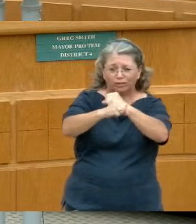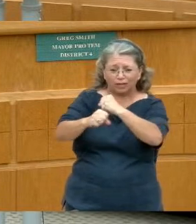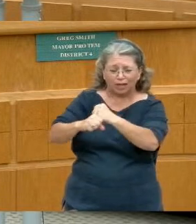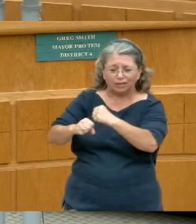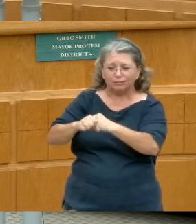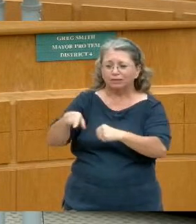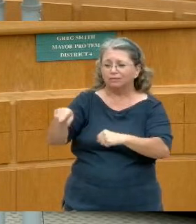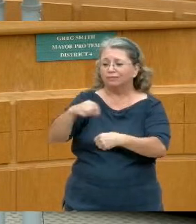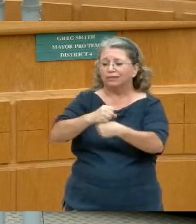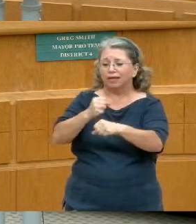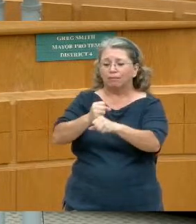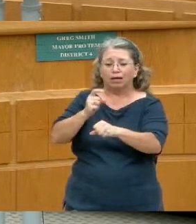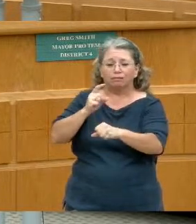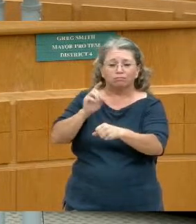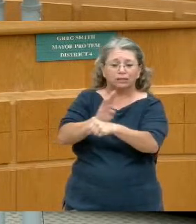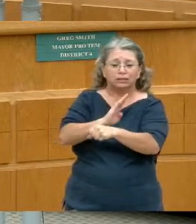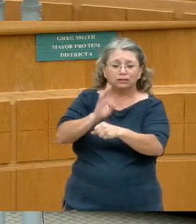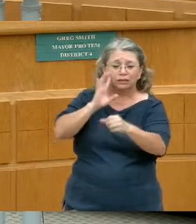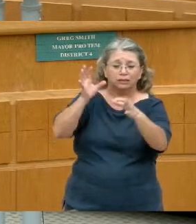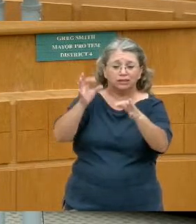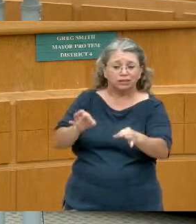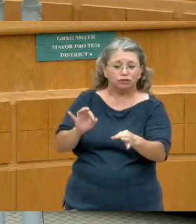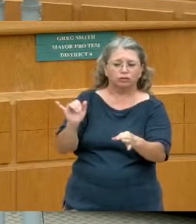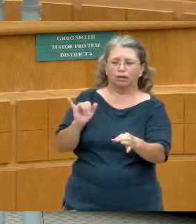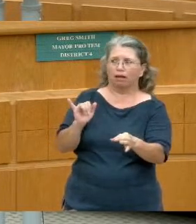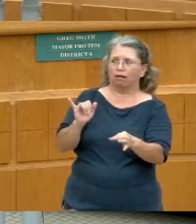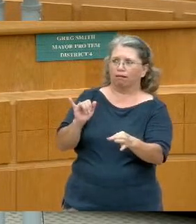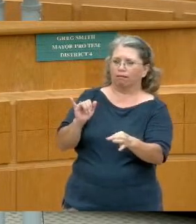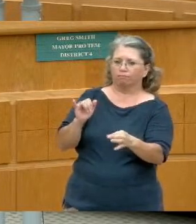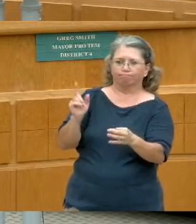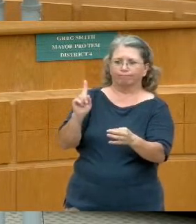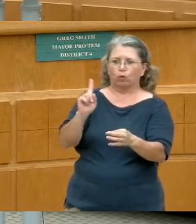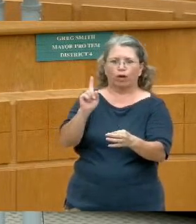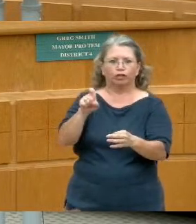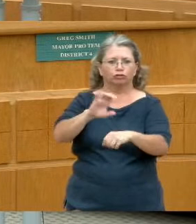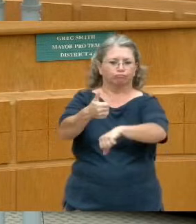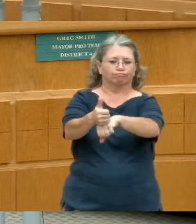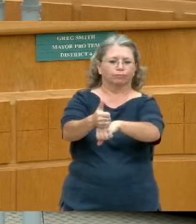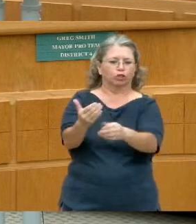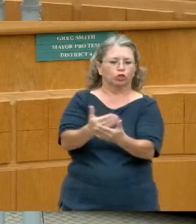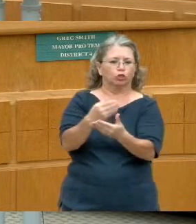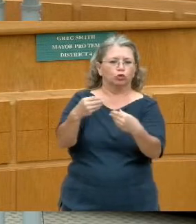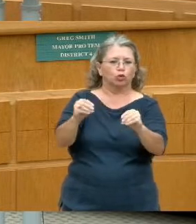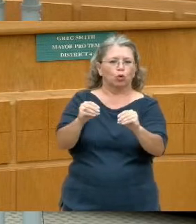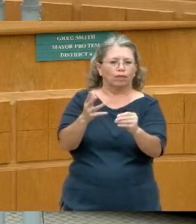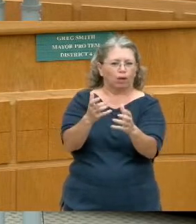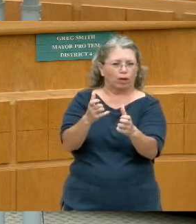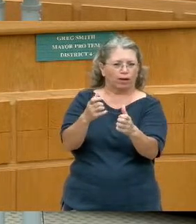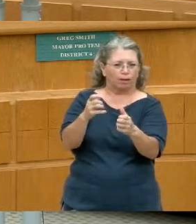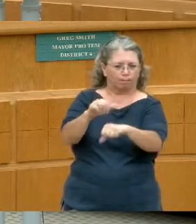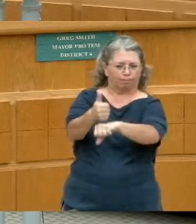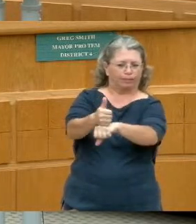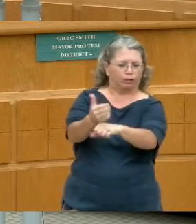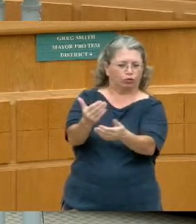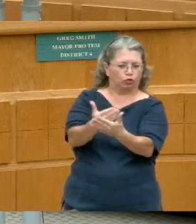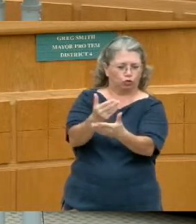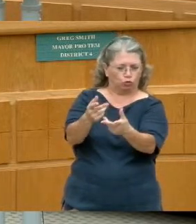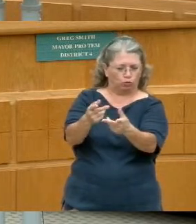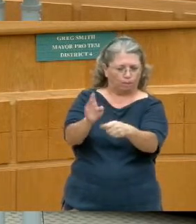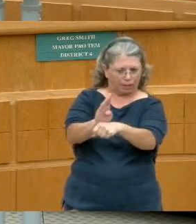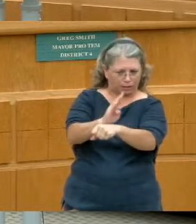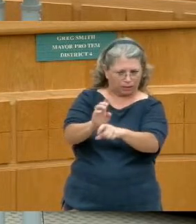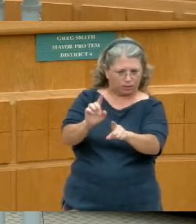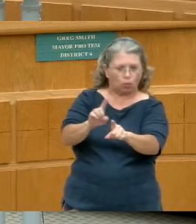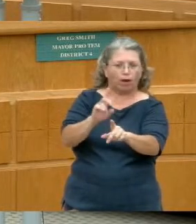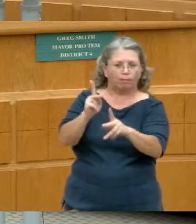decisions, such as where should we build our new store. So we have access to this data. It's